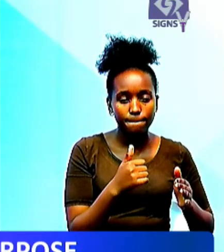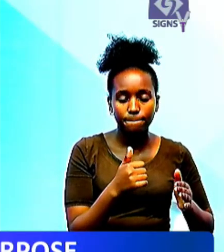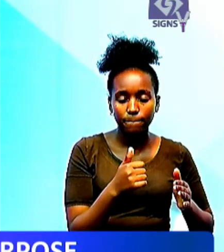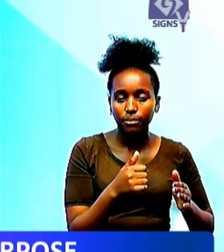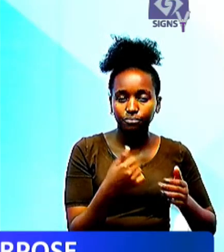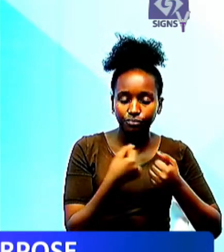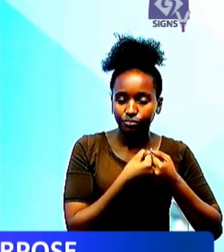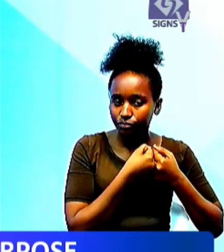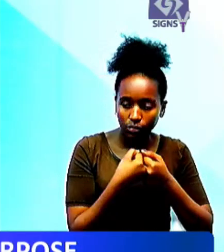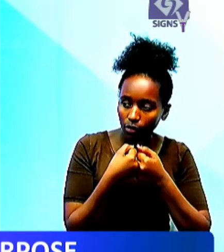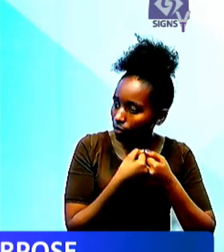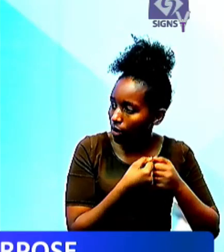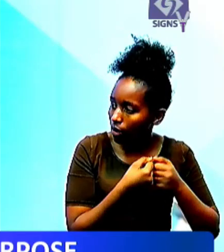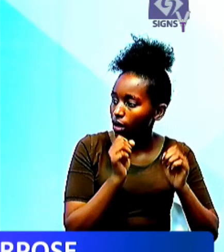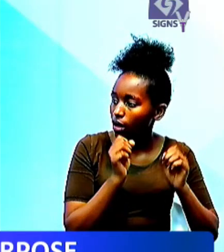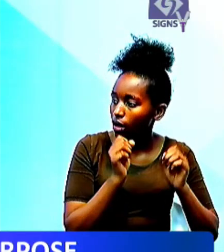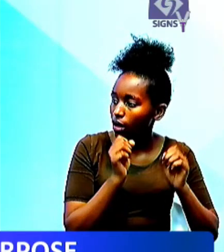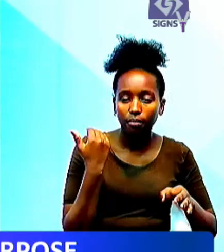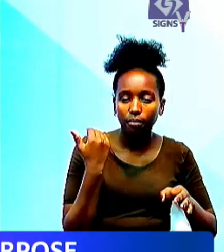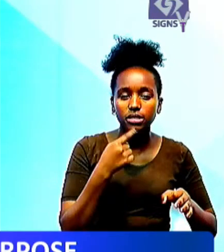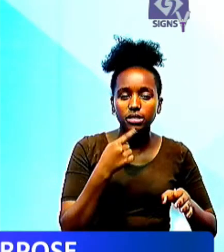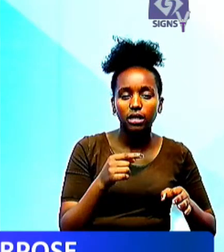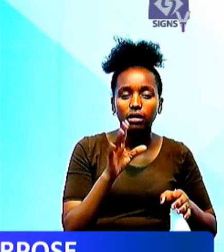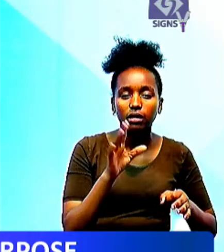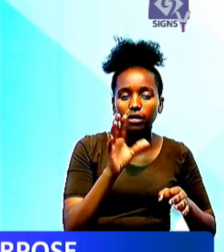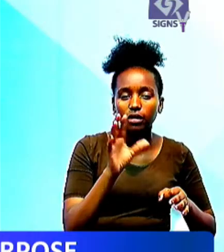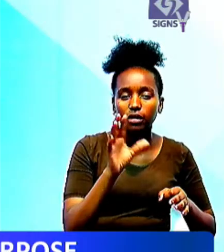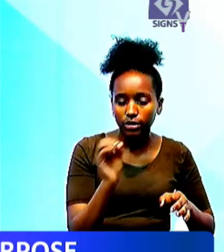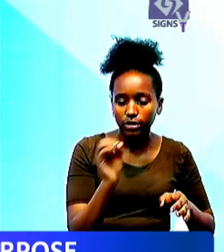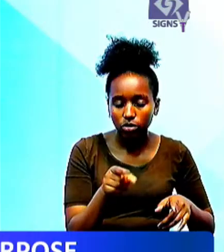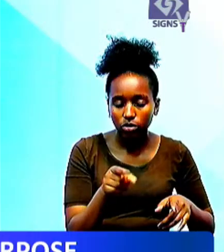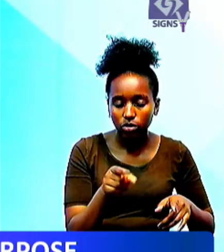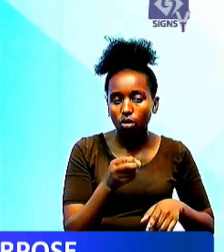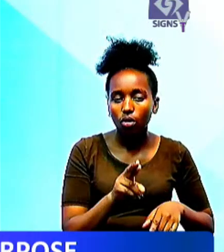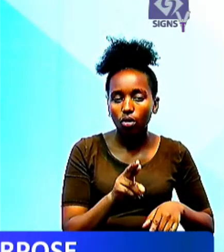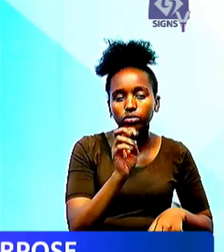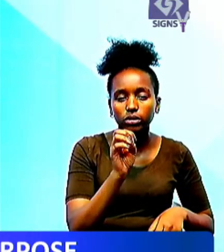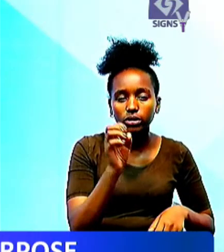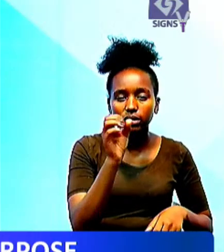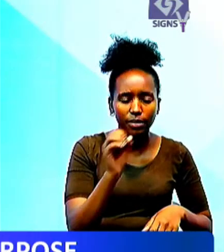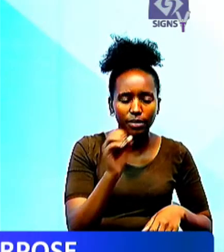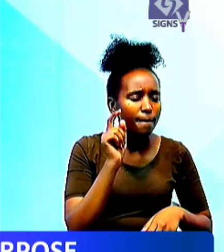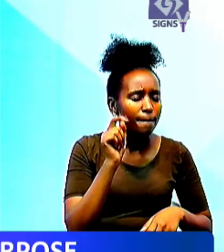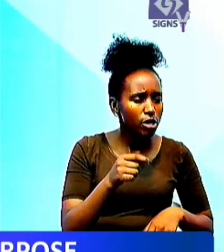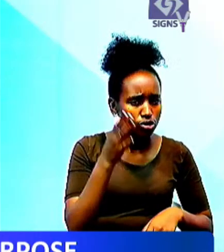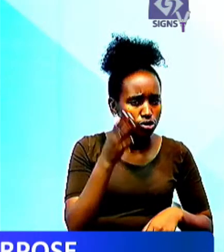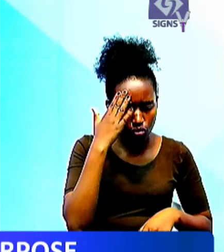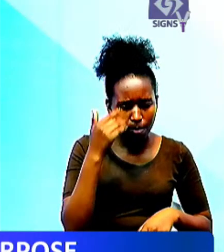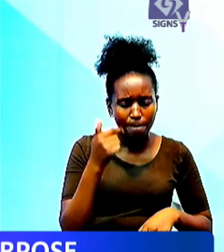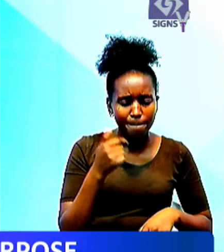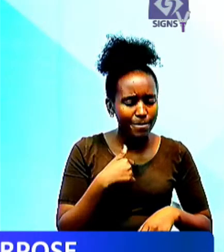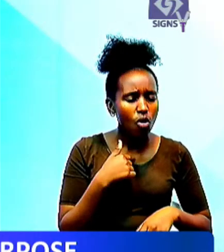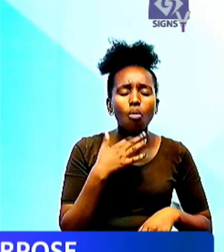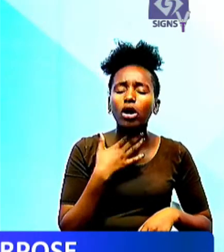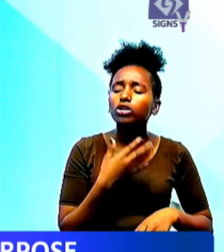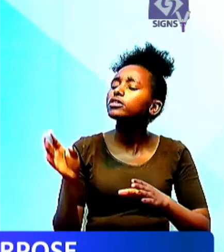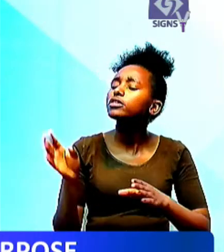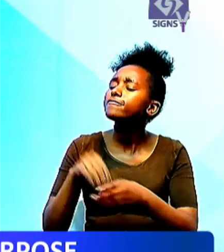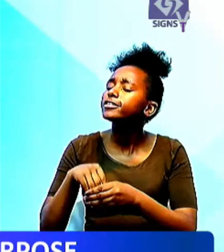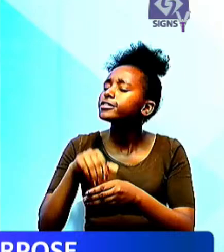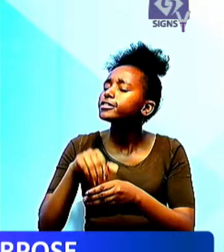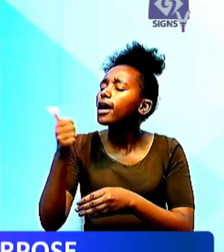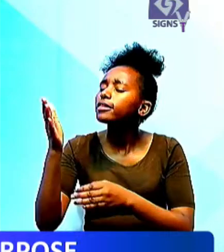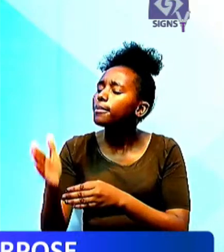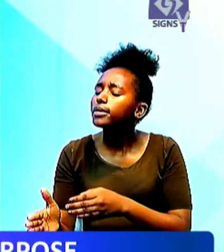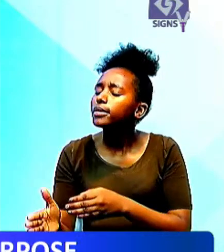you 20%, I'm going to give you 50%. What is this that I'm investing in that I need your money to make for you the